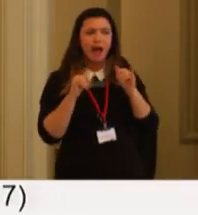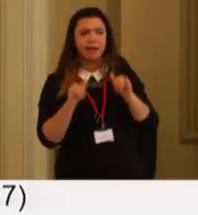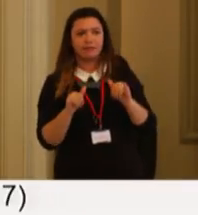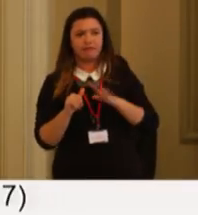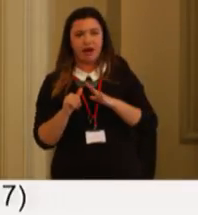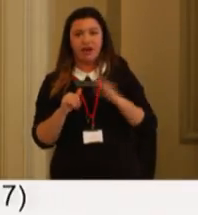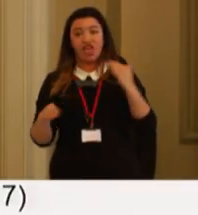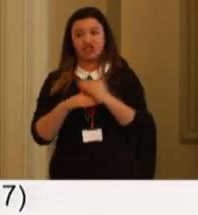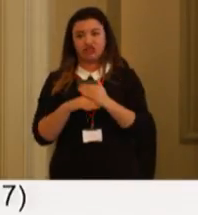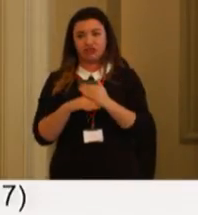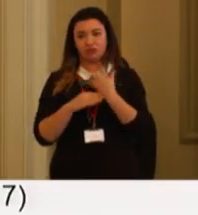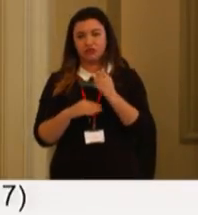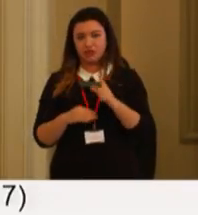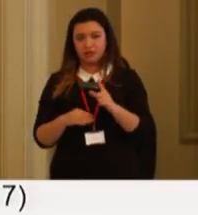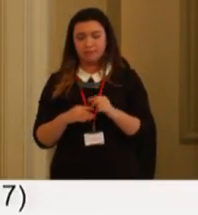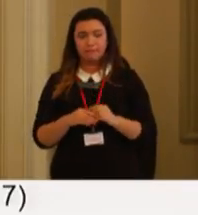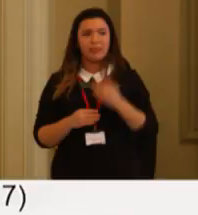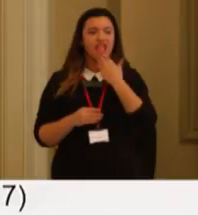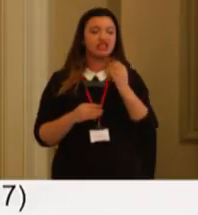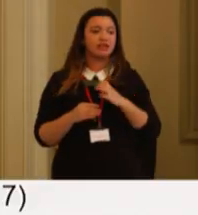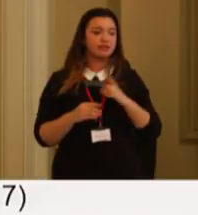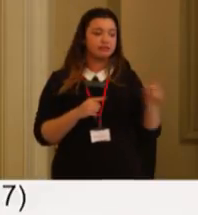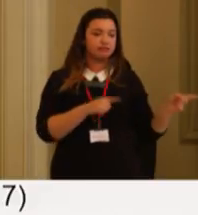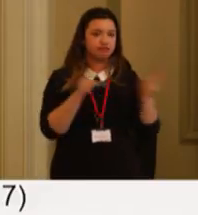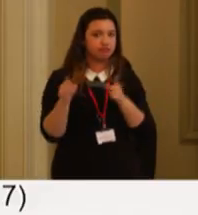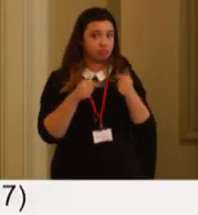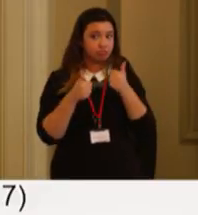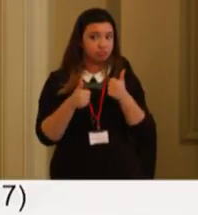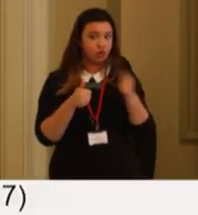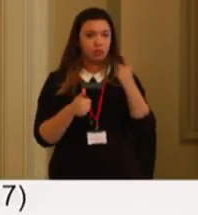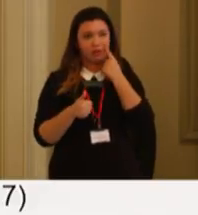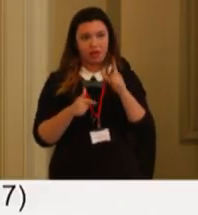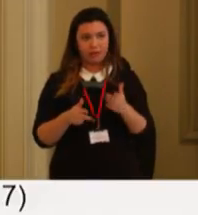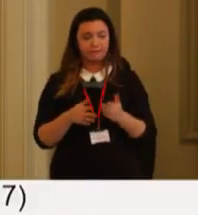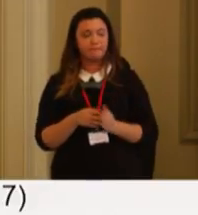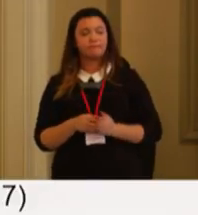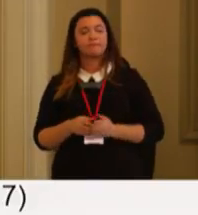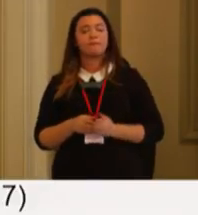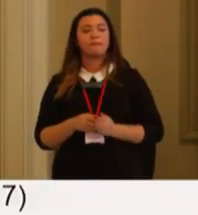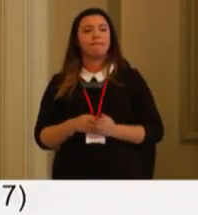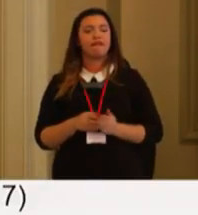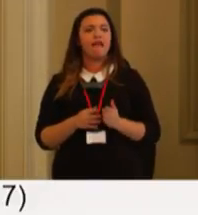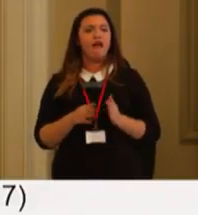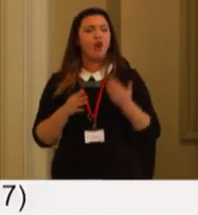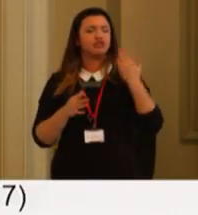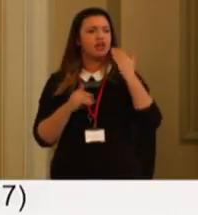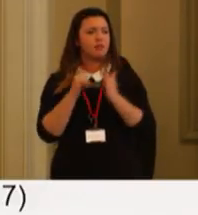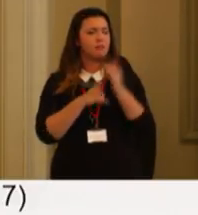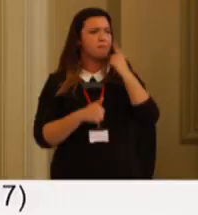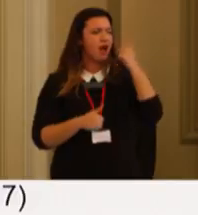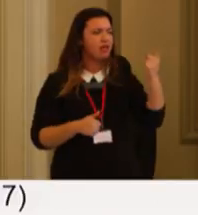time, although it may also be in tandem. So you've got the authority and also the future sort of running into conflict, but